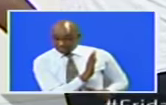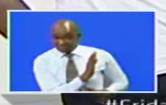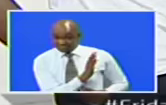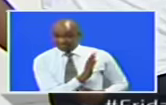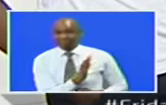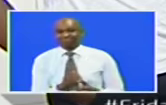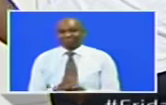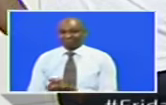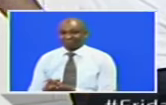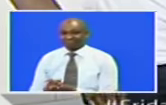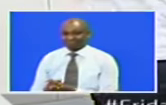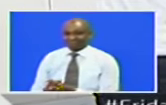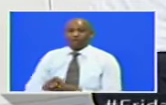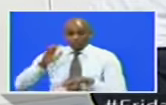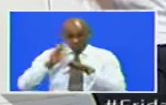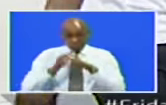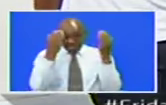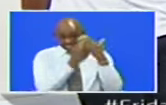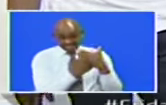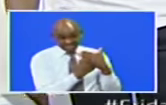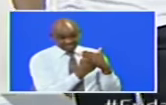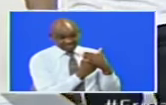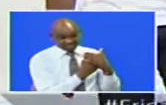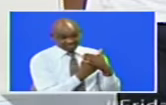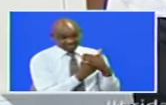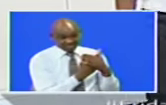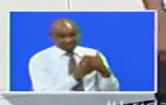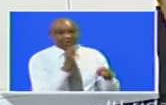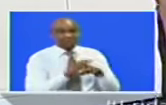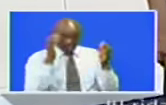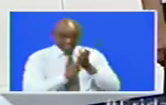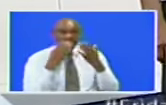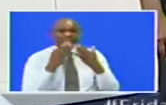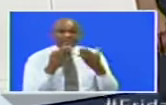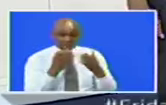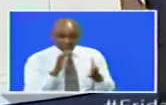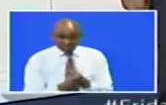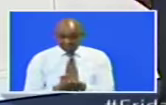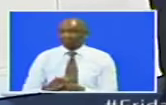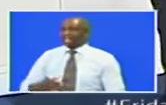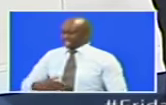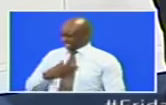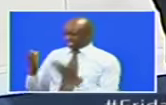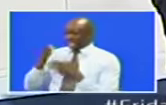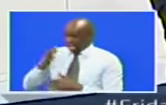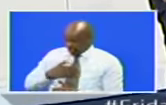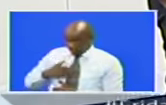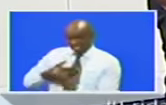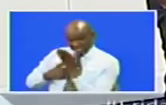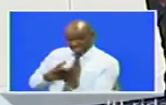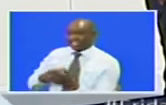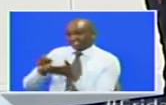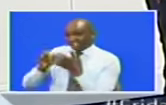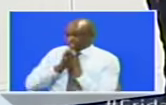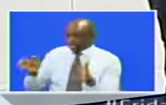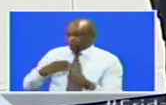Take care of him. Yeah. All right, so say goodnight to all viewers. Good night, guys. All right. Yeah. Dr. Omo Oluga has been our guest anchor. Yeah. He is the Secretary